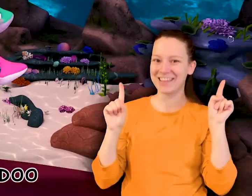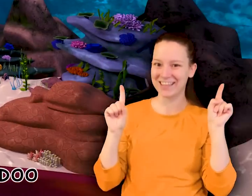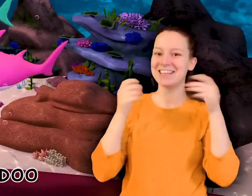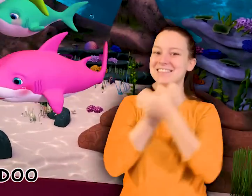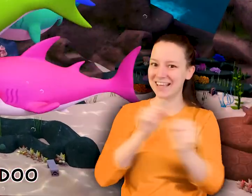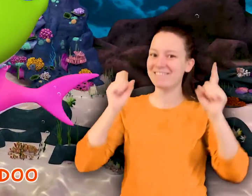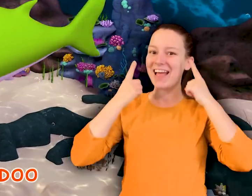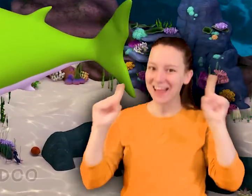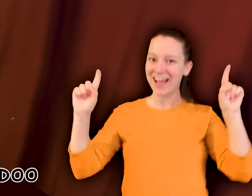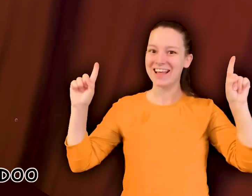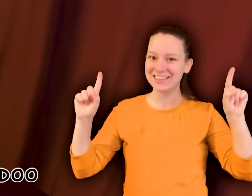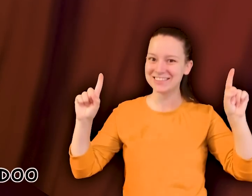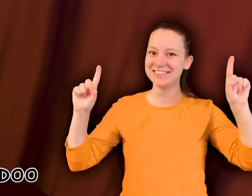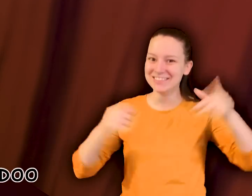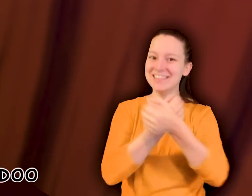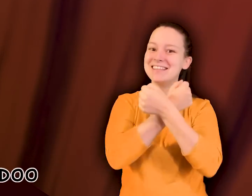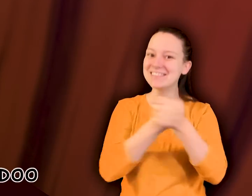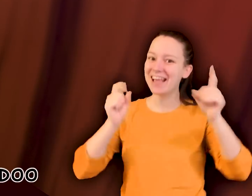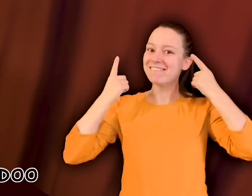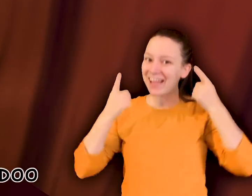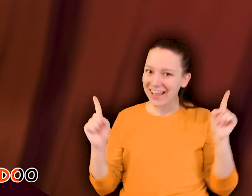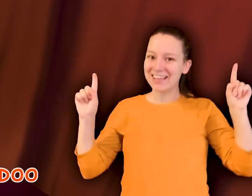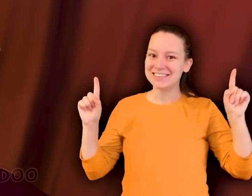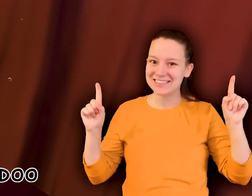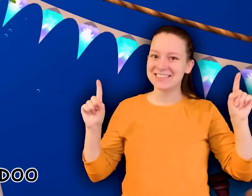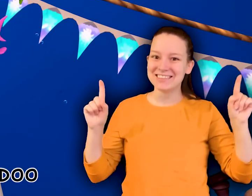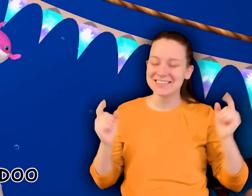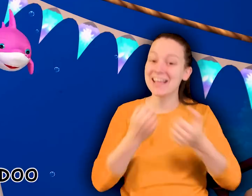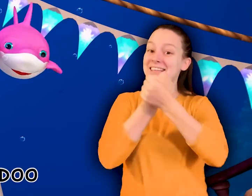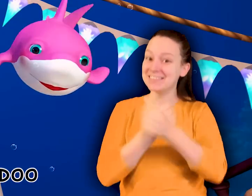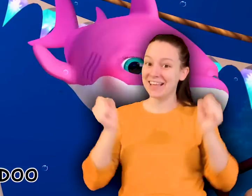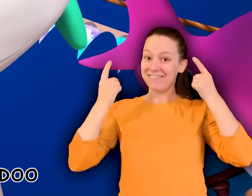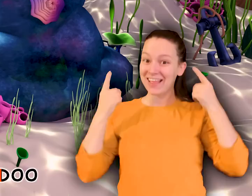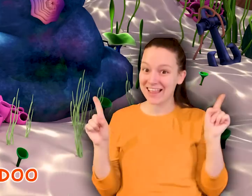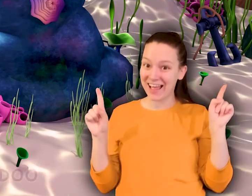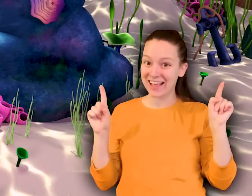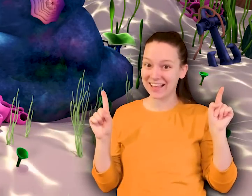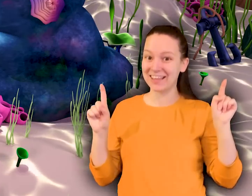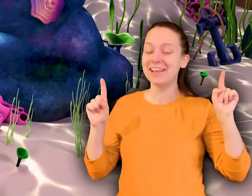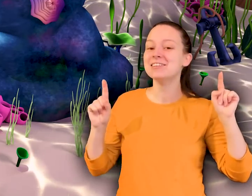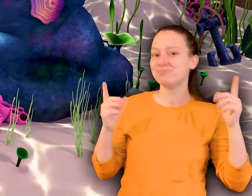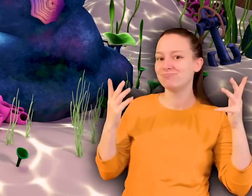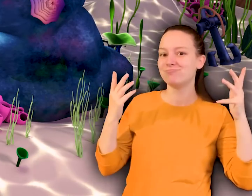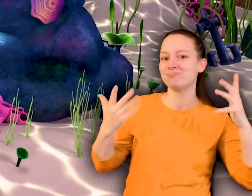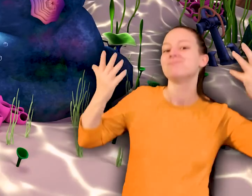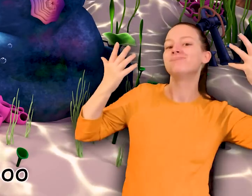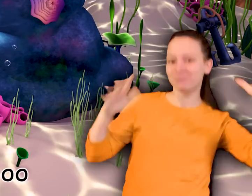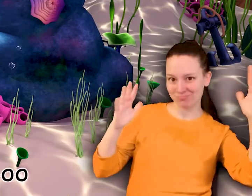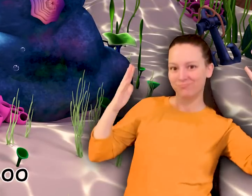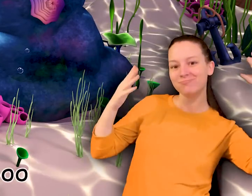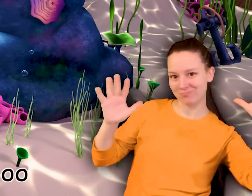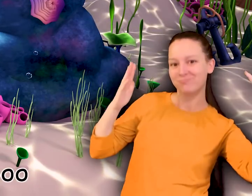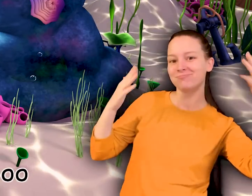last do do safe out do do safe out do do laugh